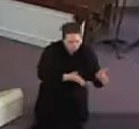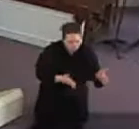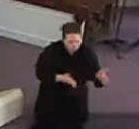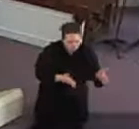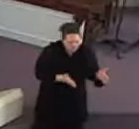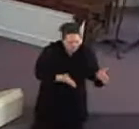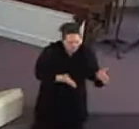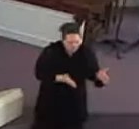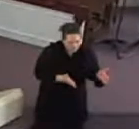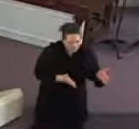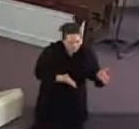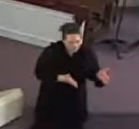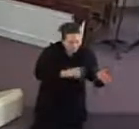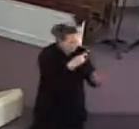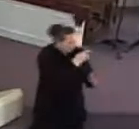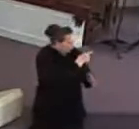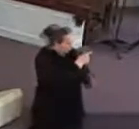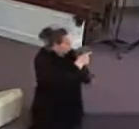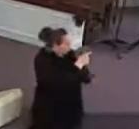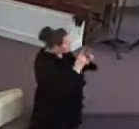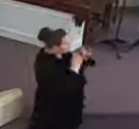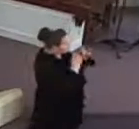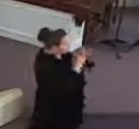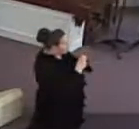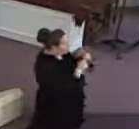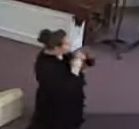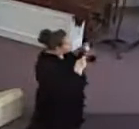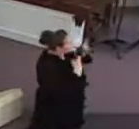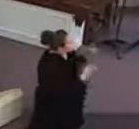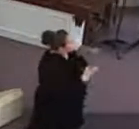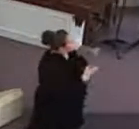You that are without sin, you cast the first stone.